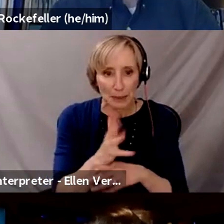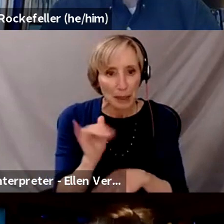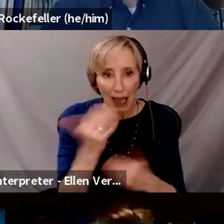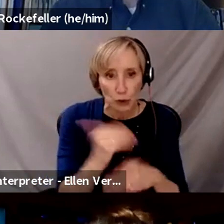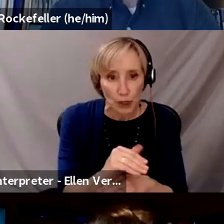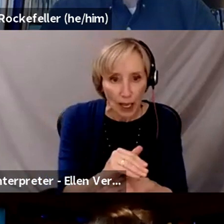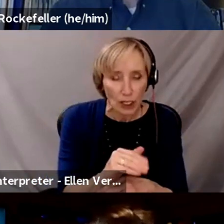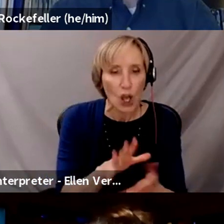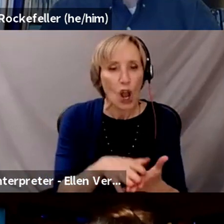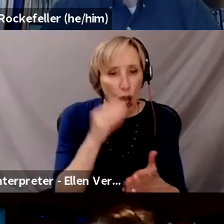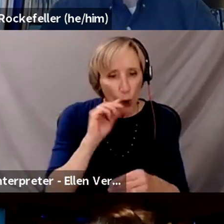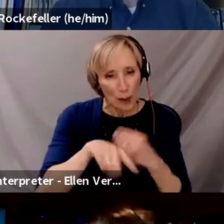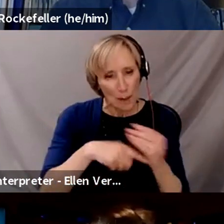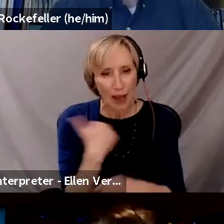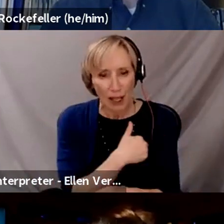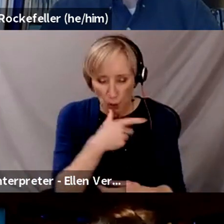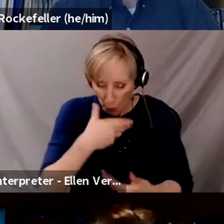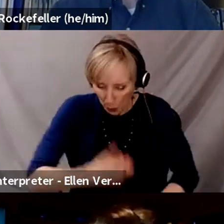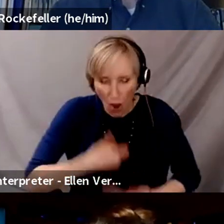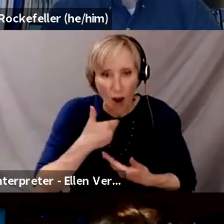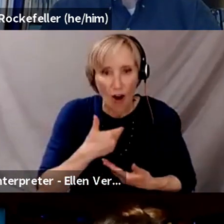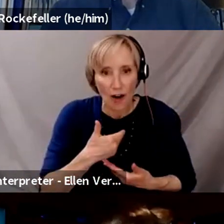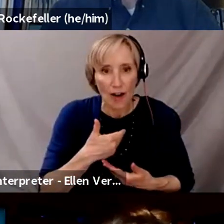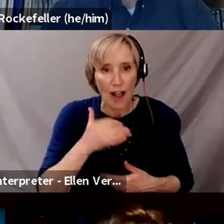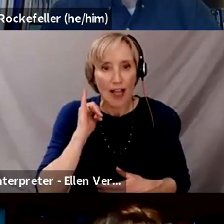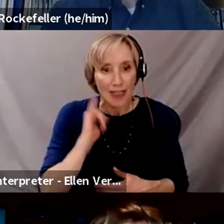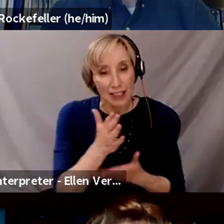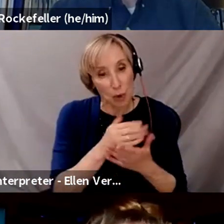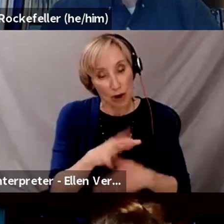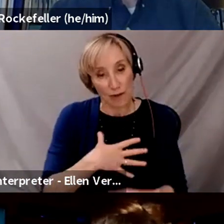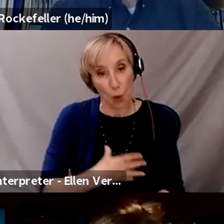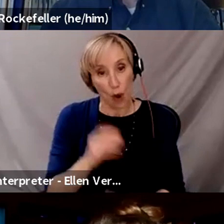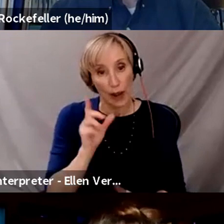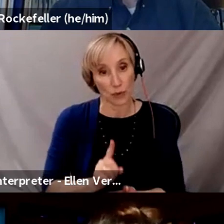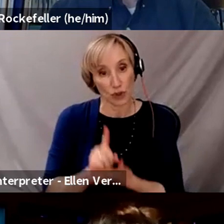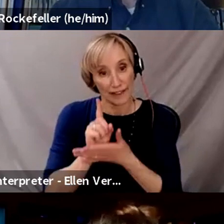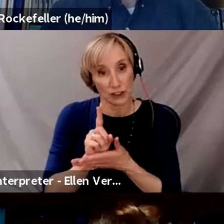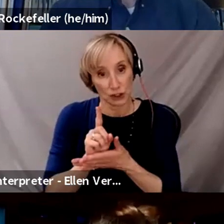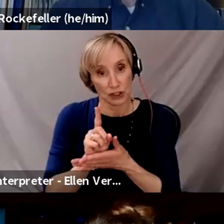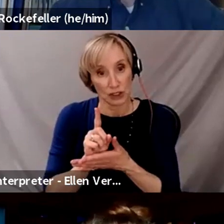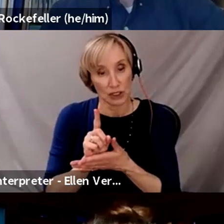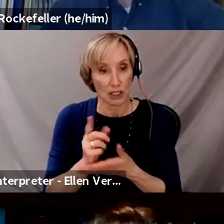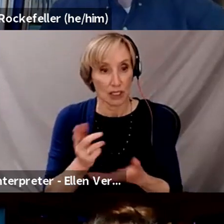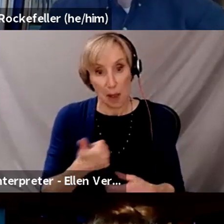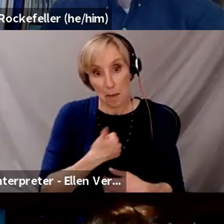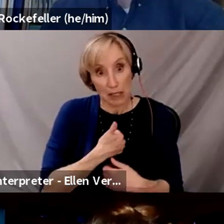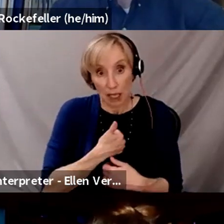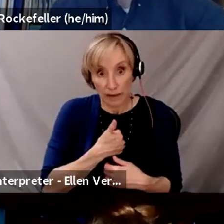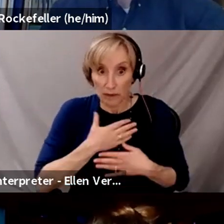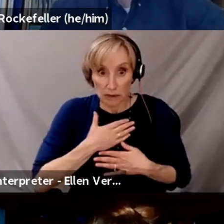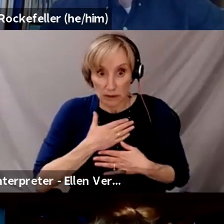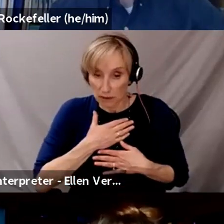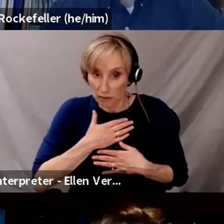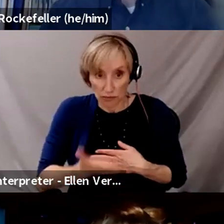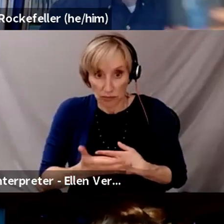community. I think, and this is part of white privilege also, is that we feel like myself being a part of that community